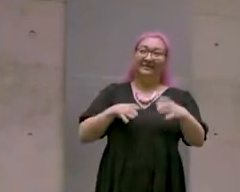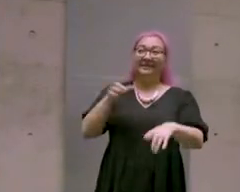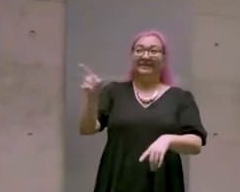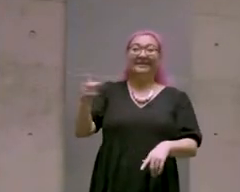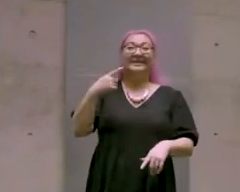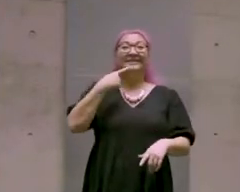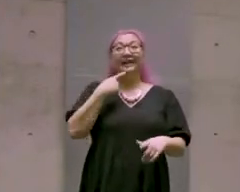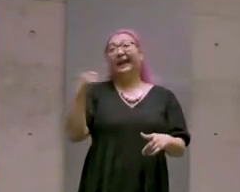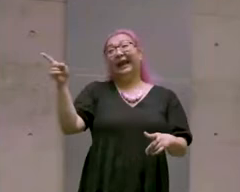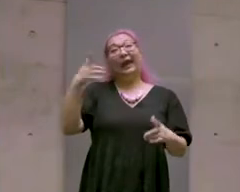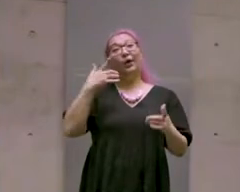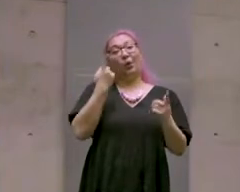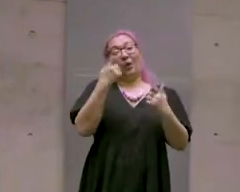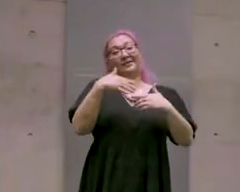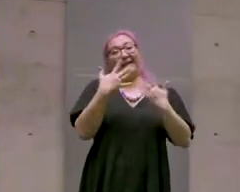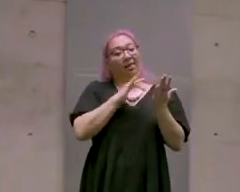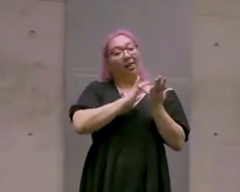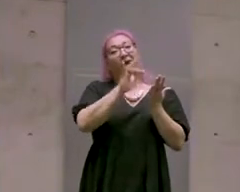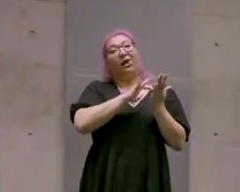like Danny Wallace. And